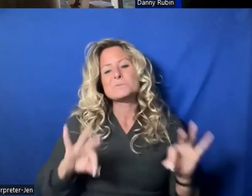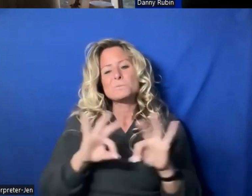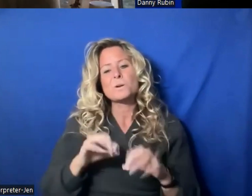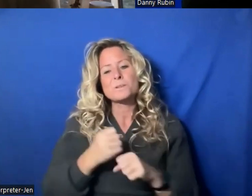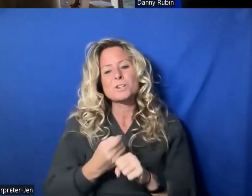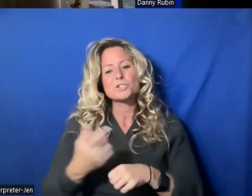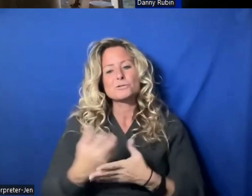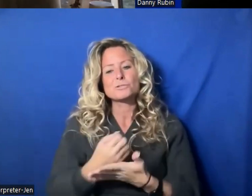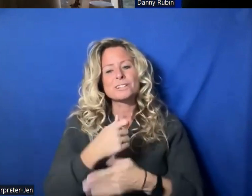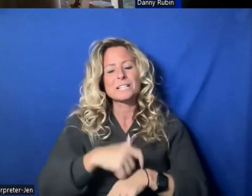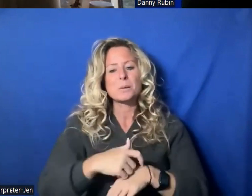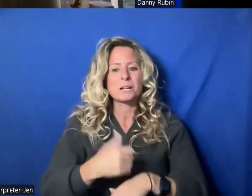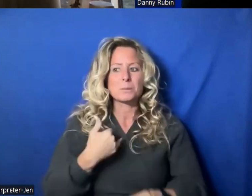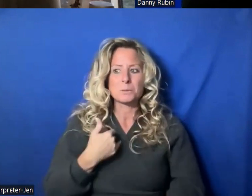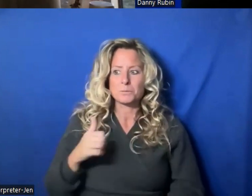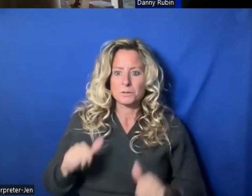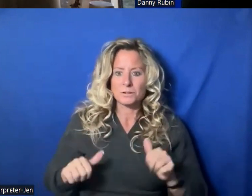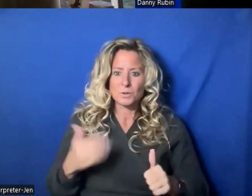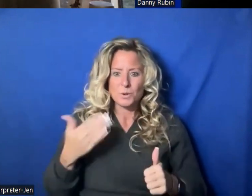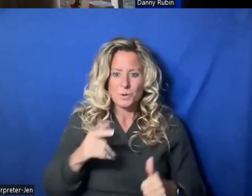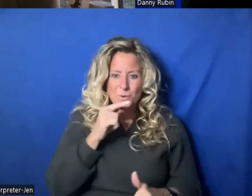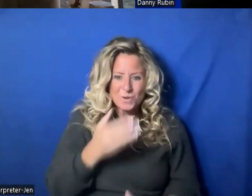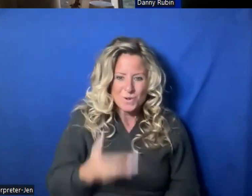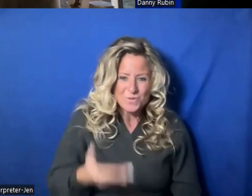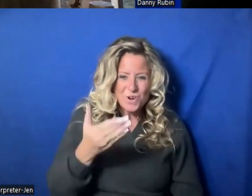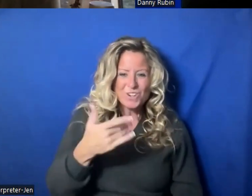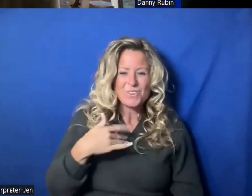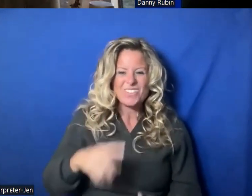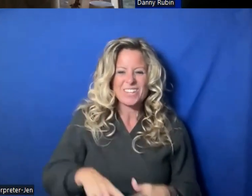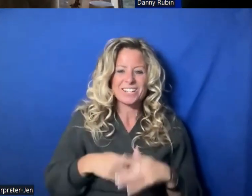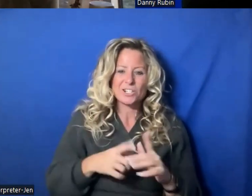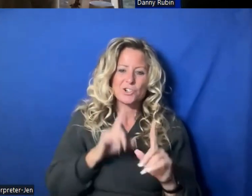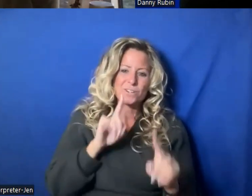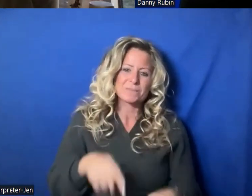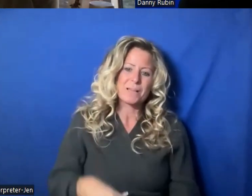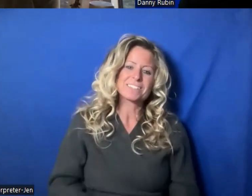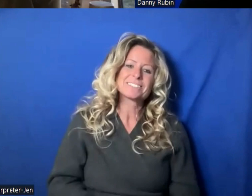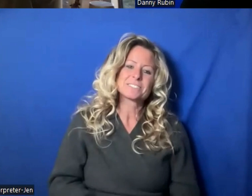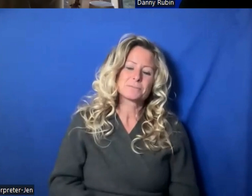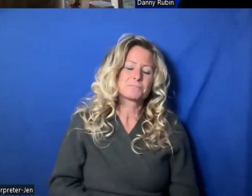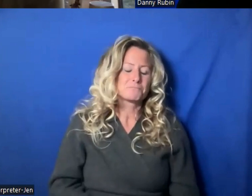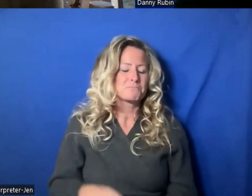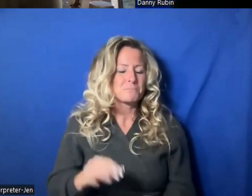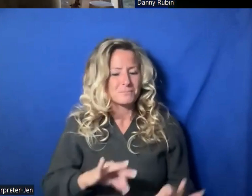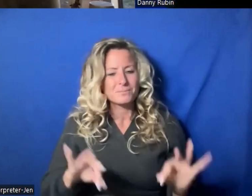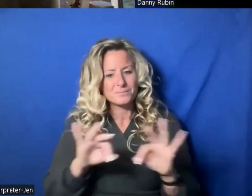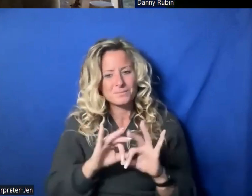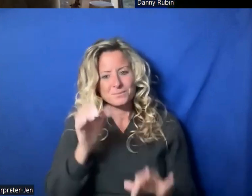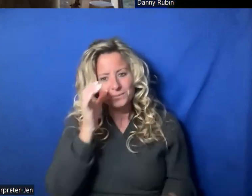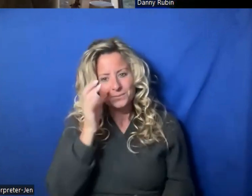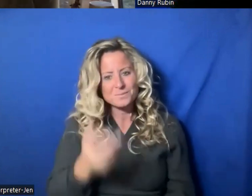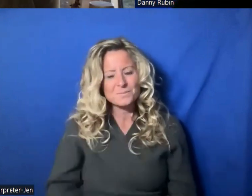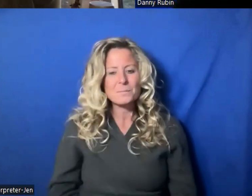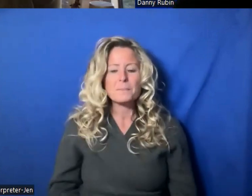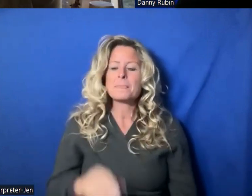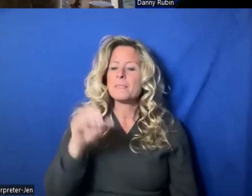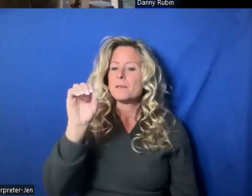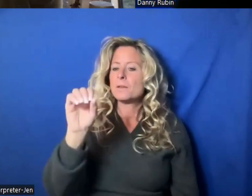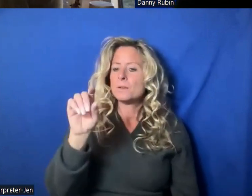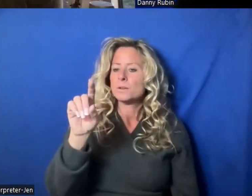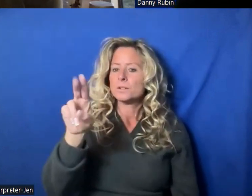if it's a cold call and we don't know who you are, to get that initial response. I think that's important to hear. And look, Old Dominion is